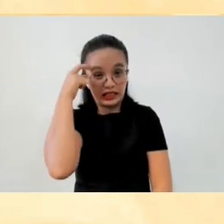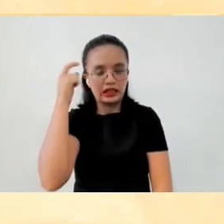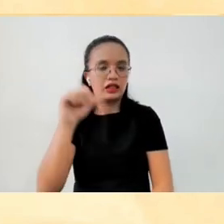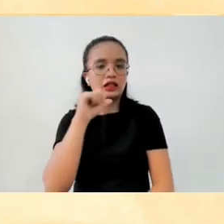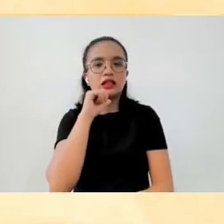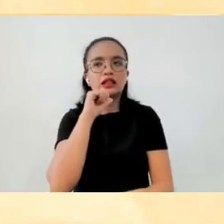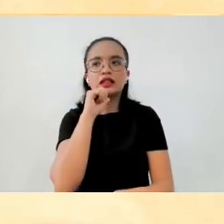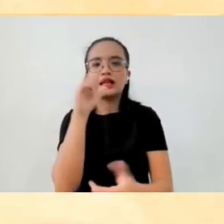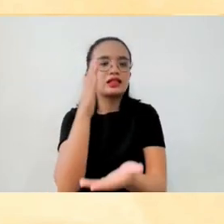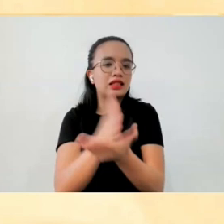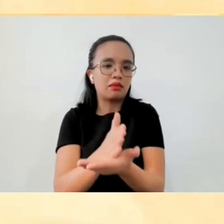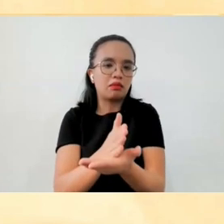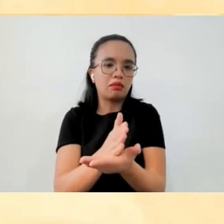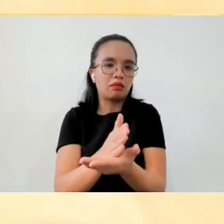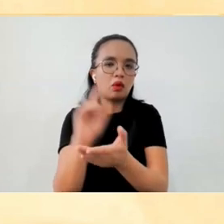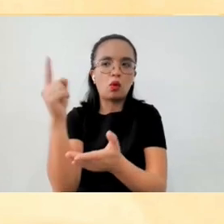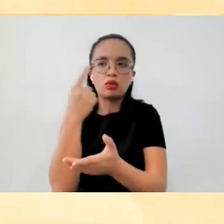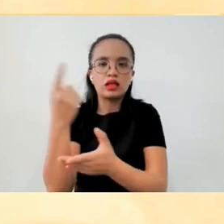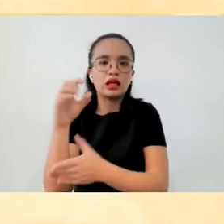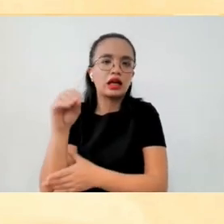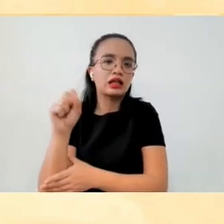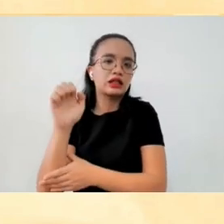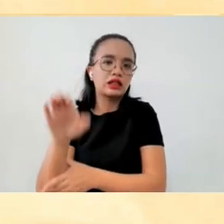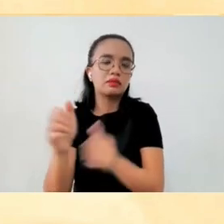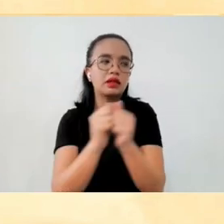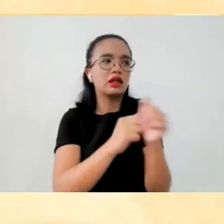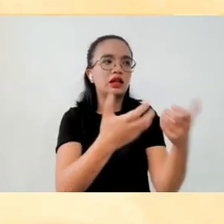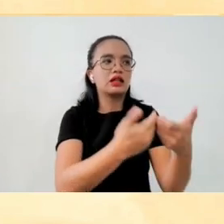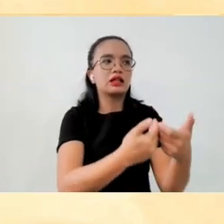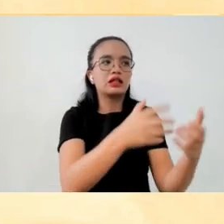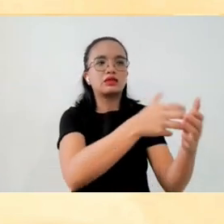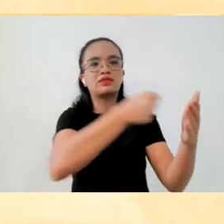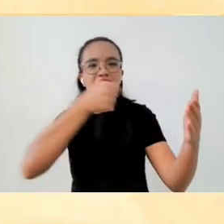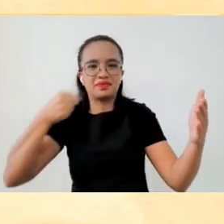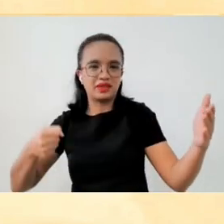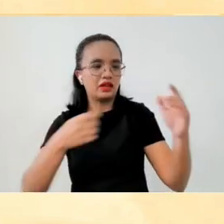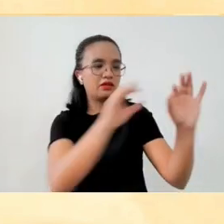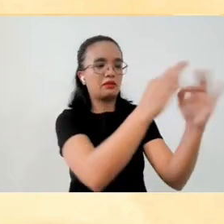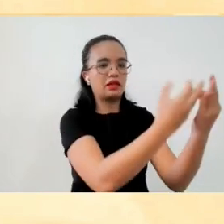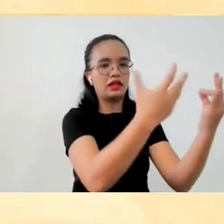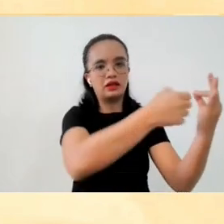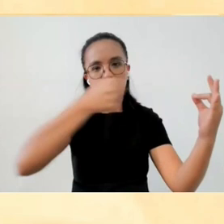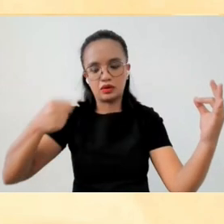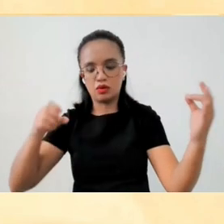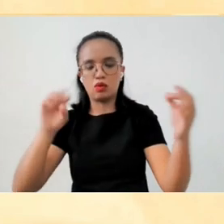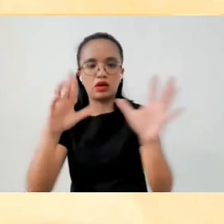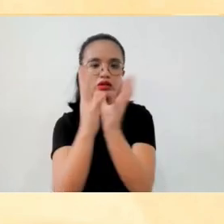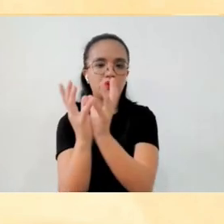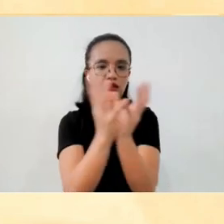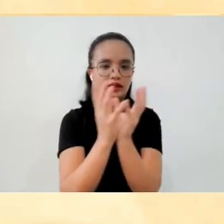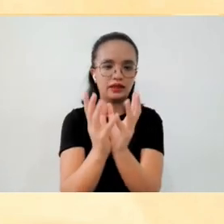with the OSAEC or like getting them away from, let's say, from the family or from the community.